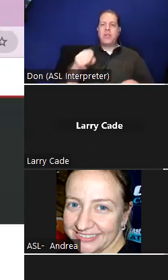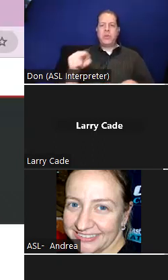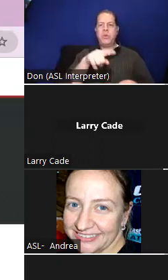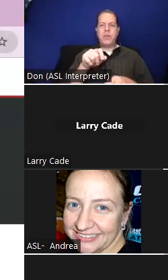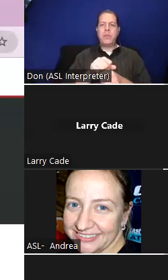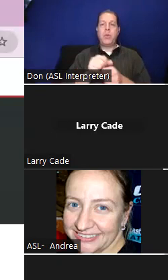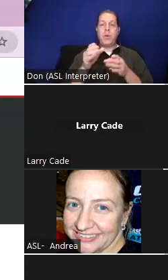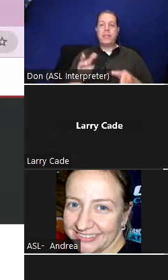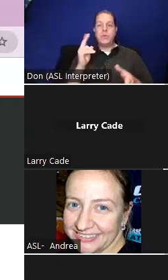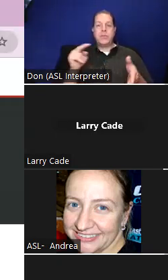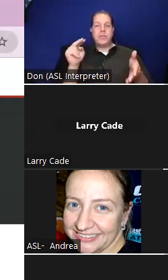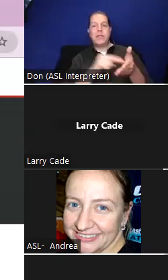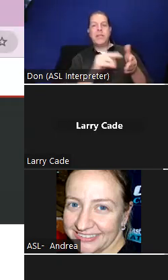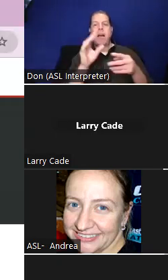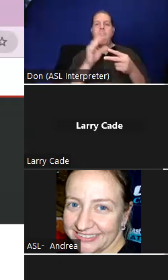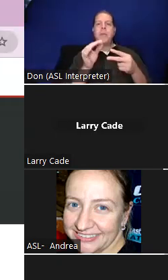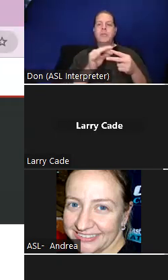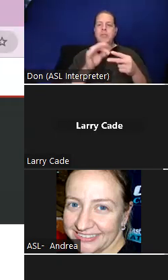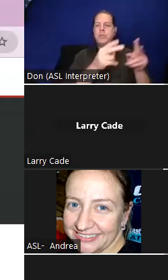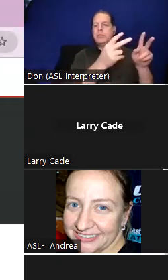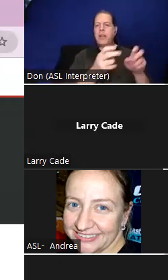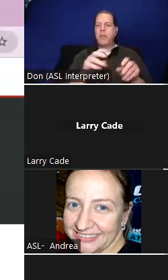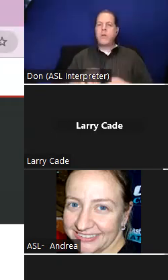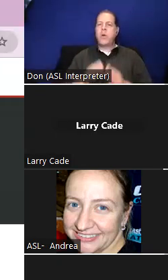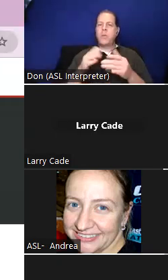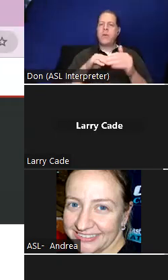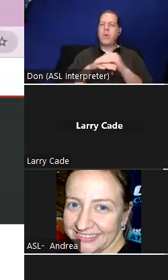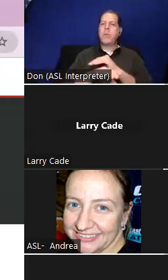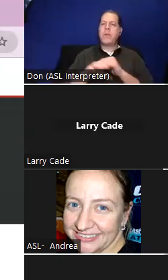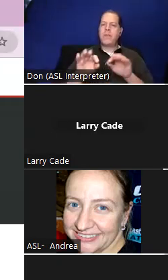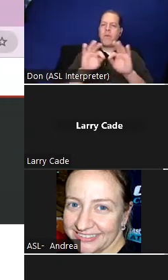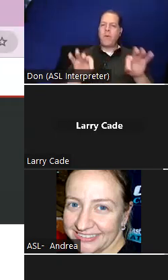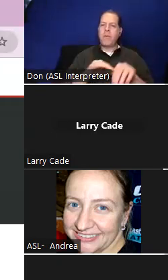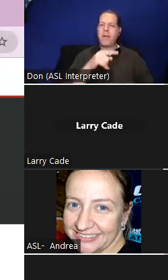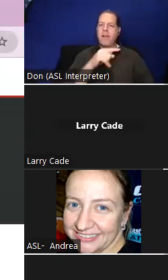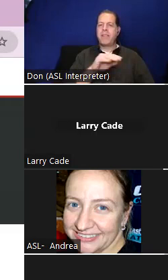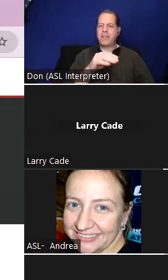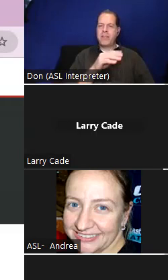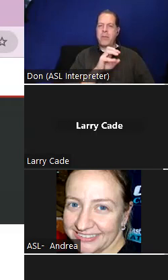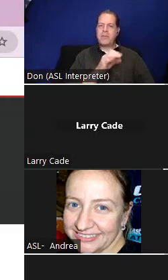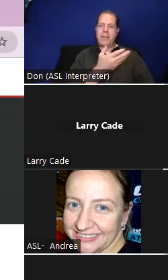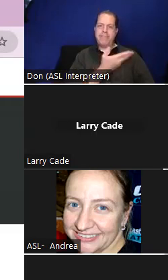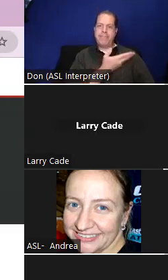will see the option to download the open enrollment form right here on the website.